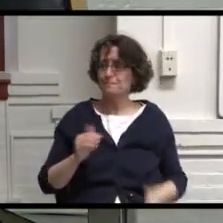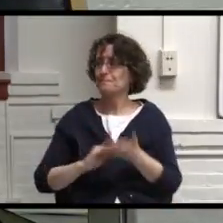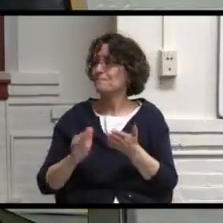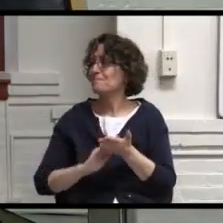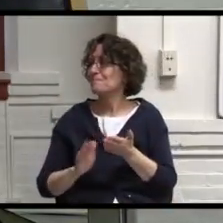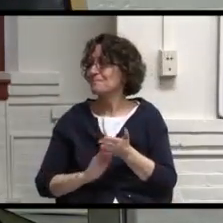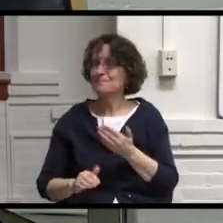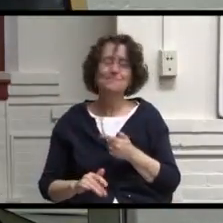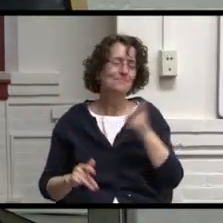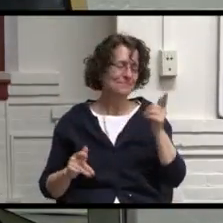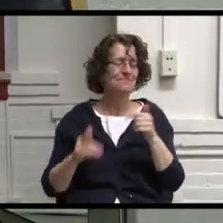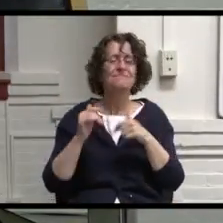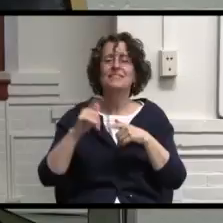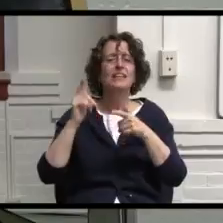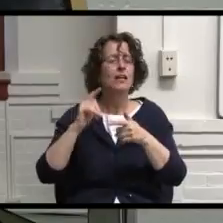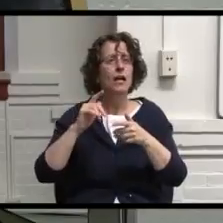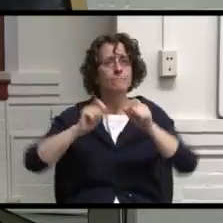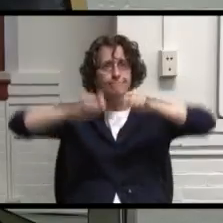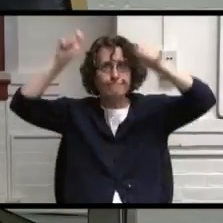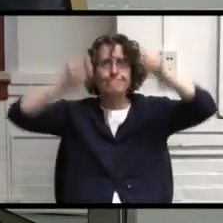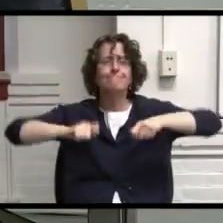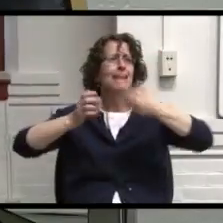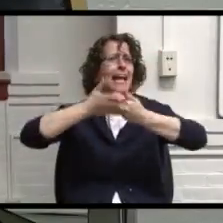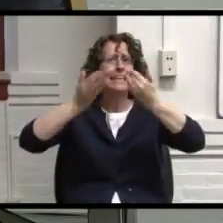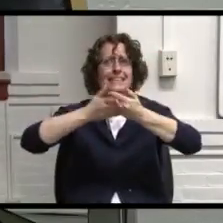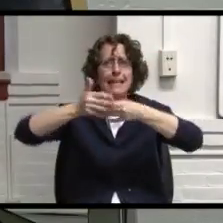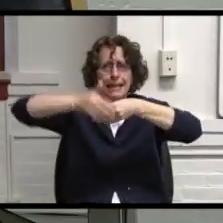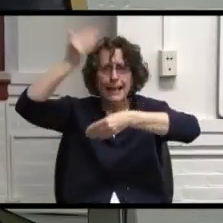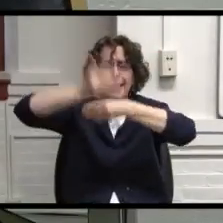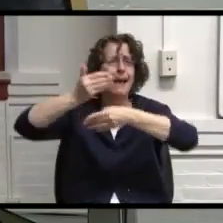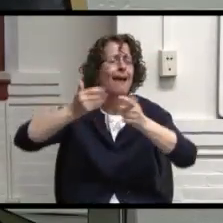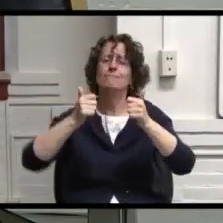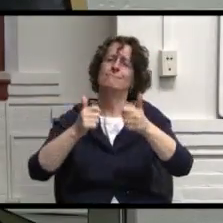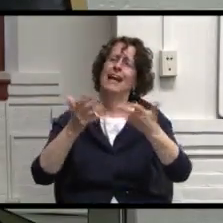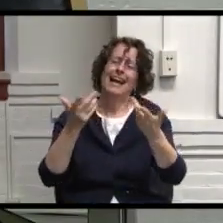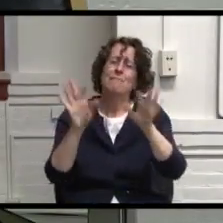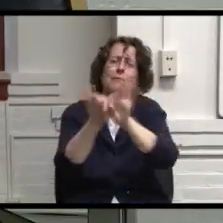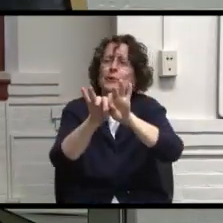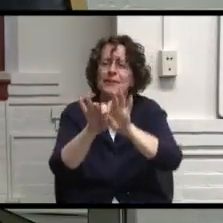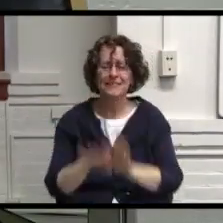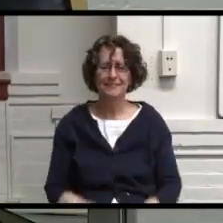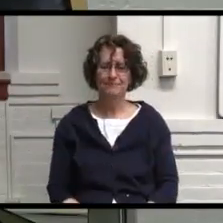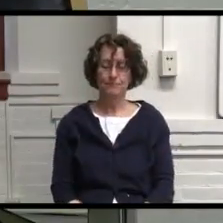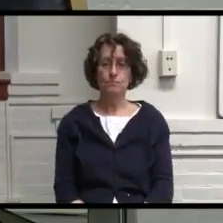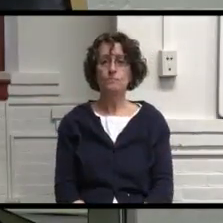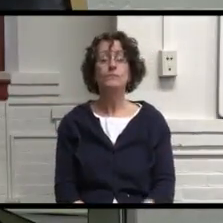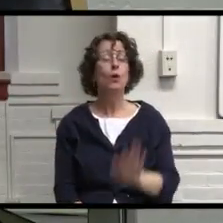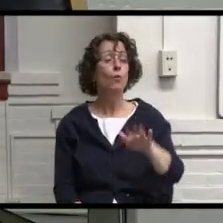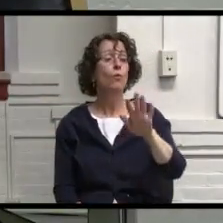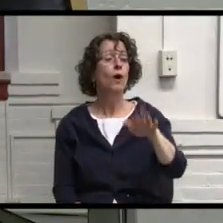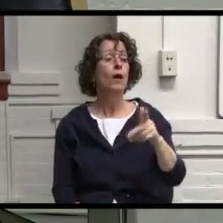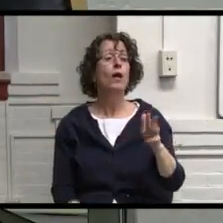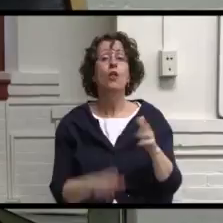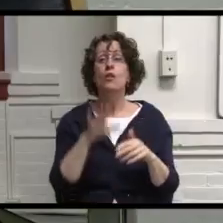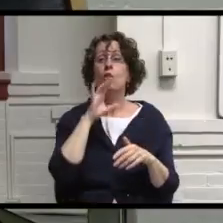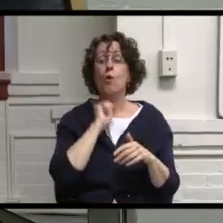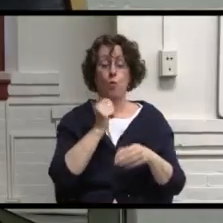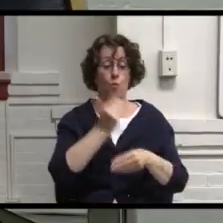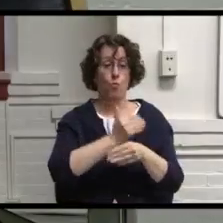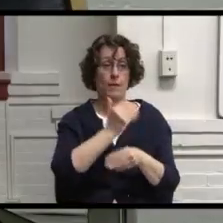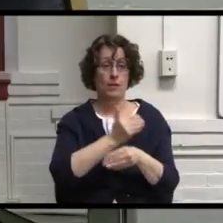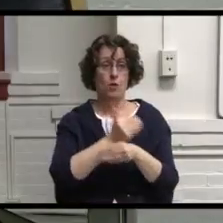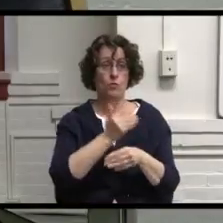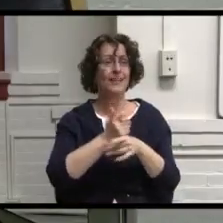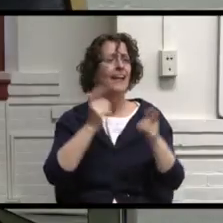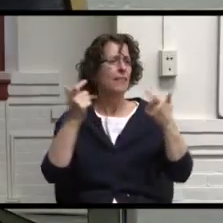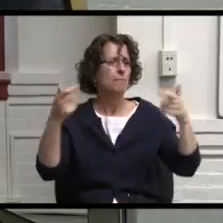type thing. And the one thing that I failed to mention on the windows that are being replaced, because it's in the main